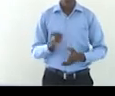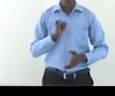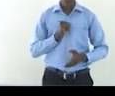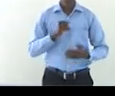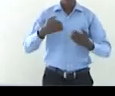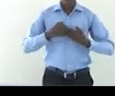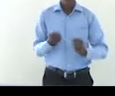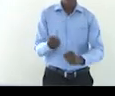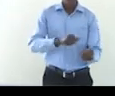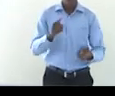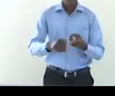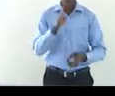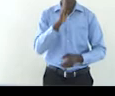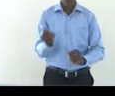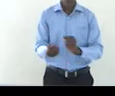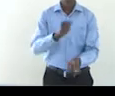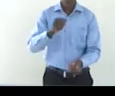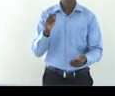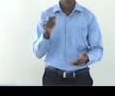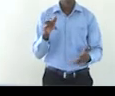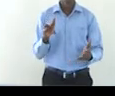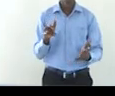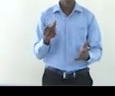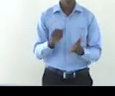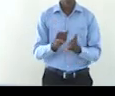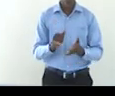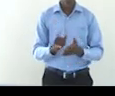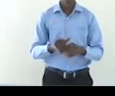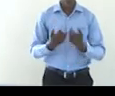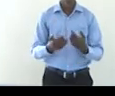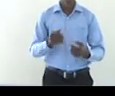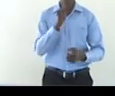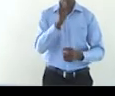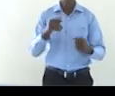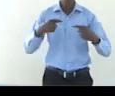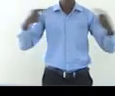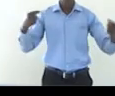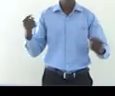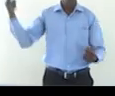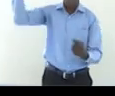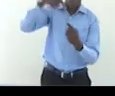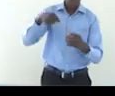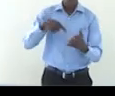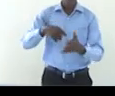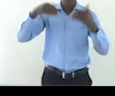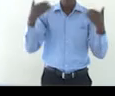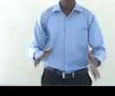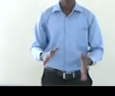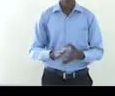I have a baptism to be baptized with, and how I am constrained until it is